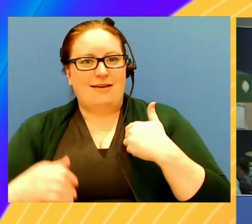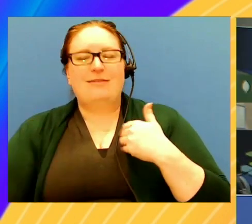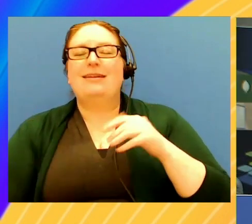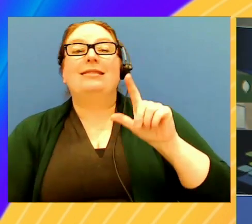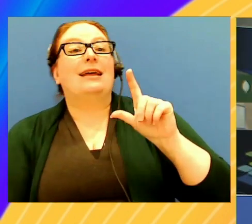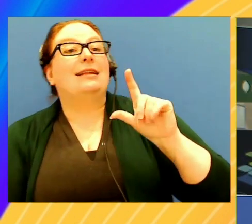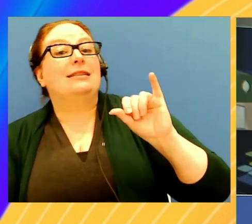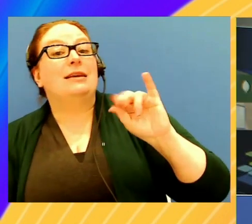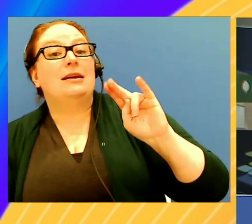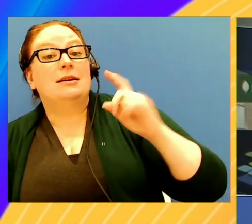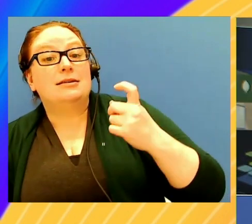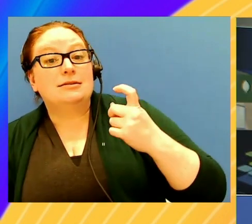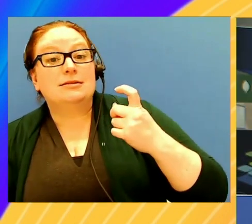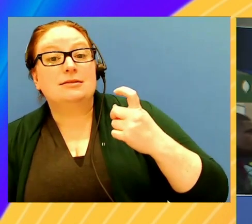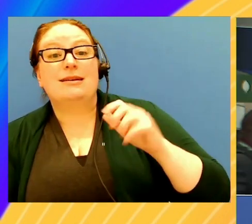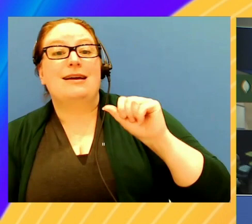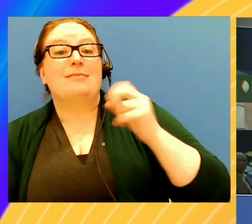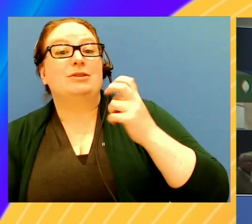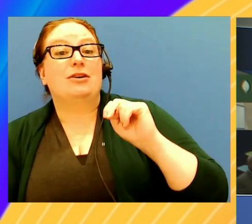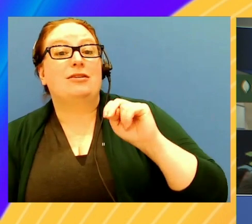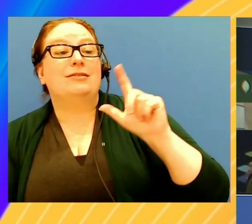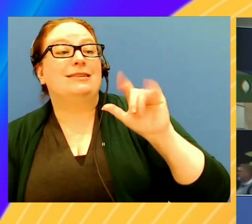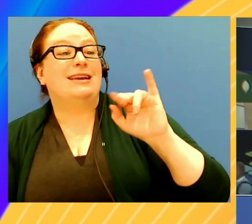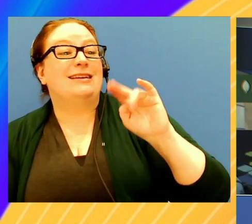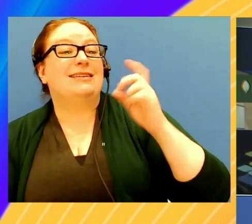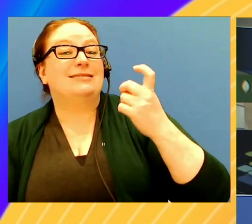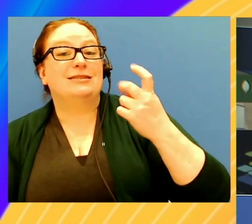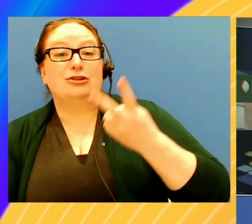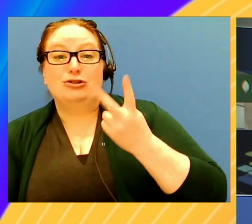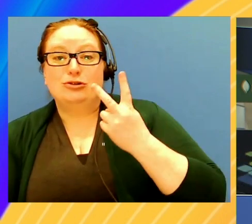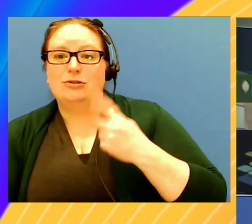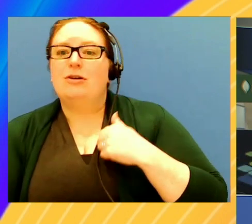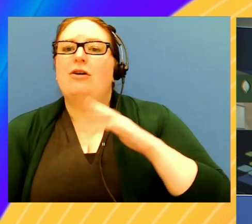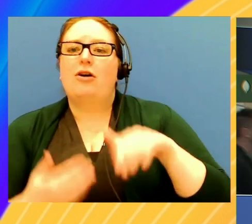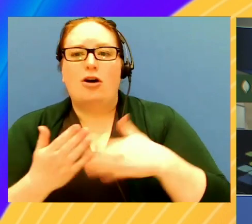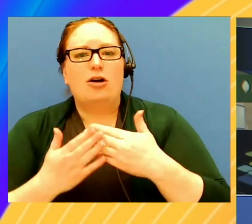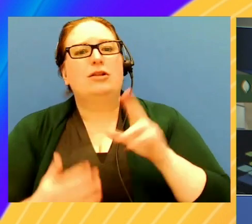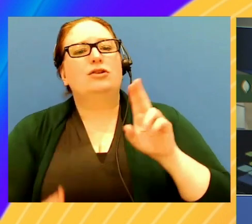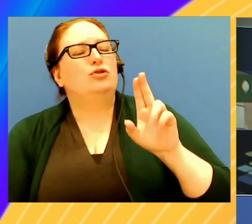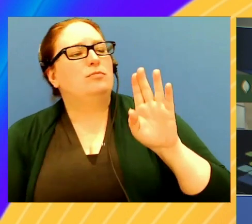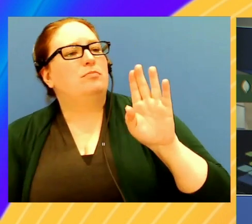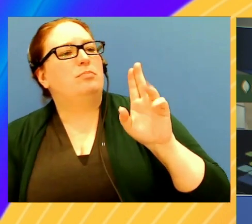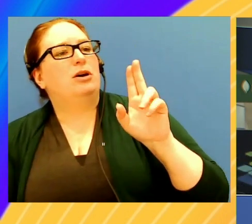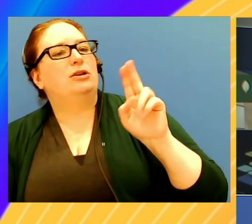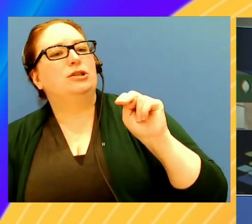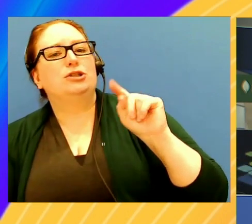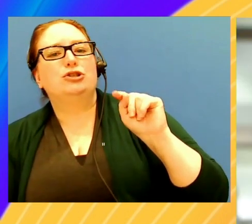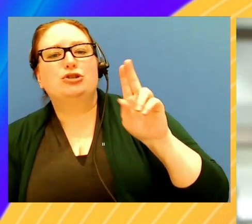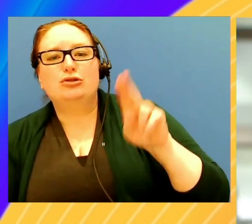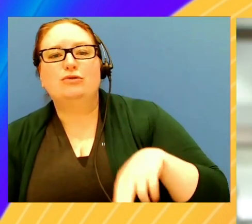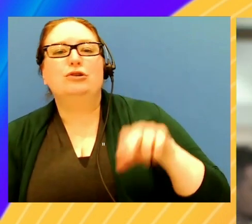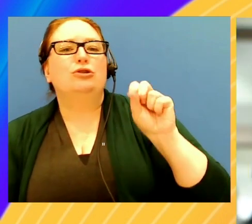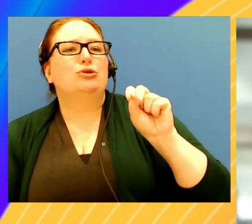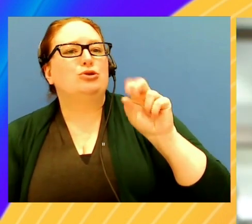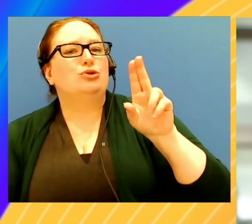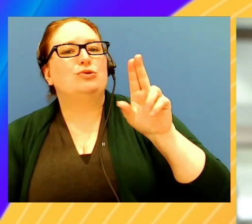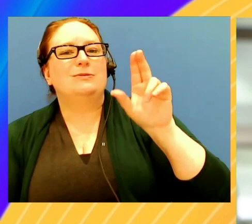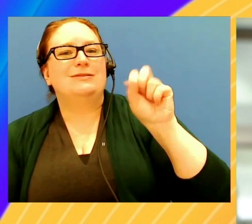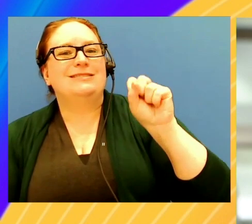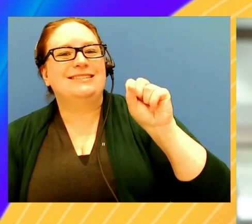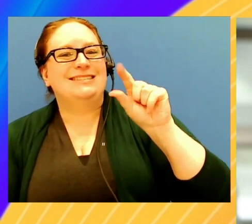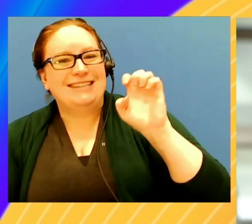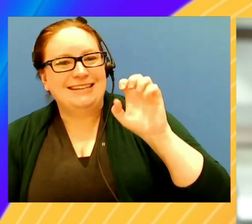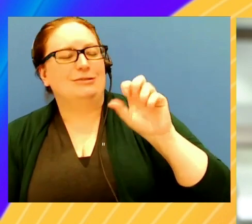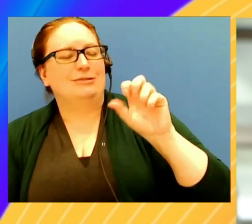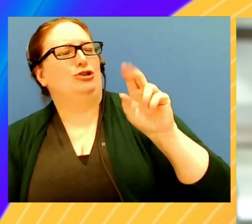Linux 2 in the latest version? Yeah, Amazon Linux 2, all of our Windows, Ubuntu, SUSE, those will all have the SSM agent pre-installed